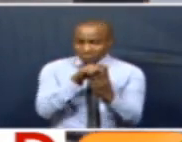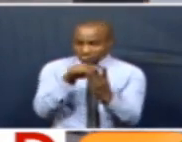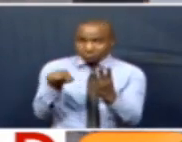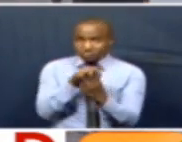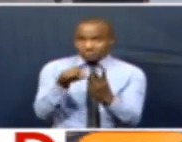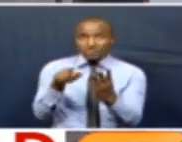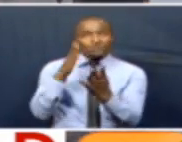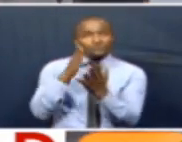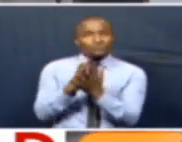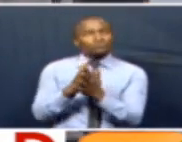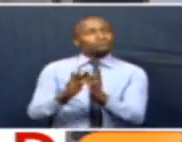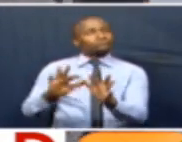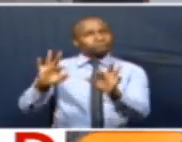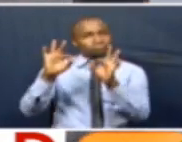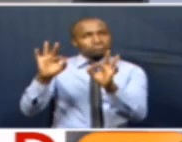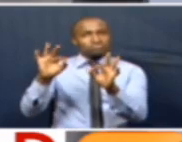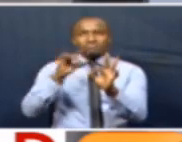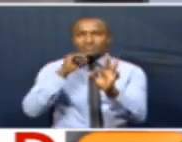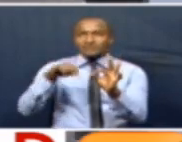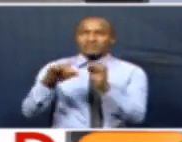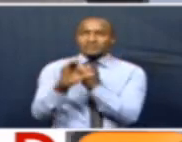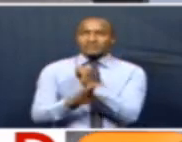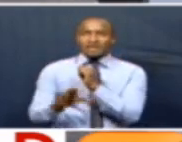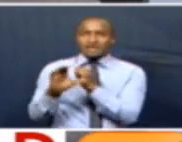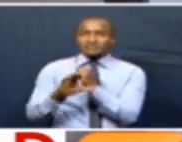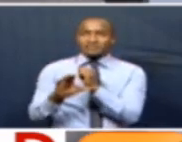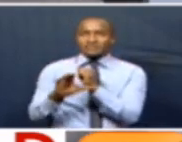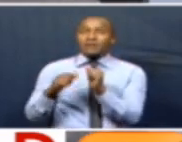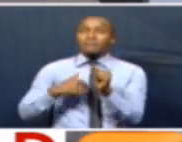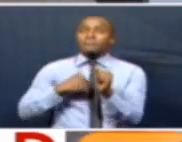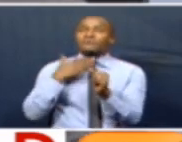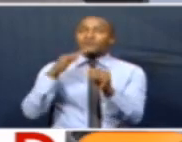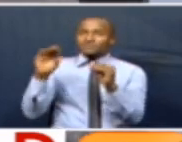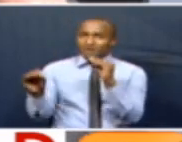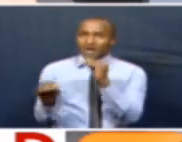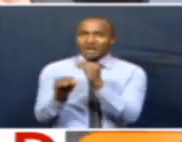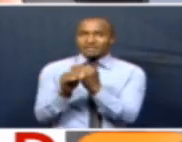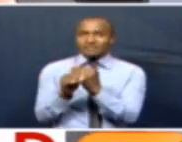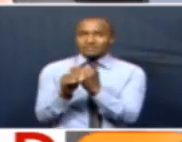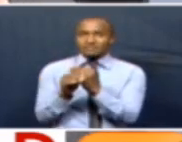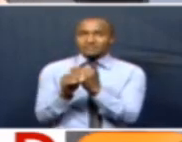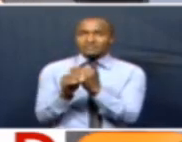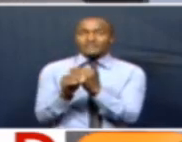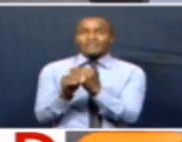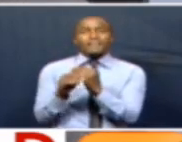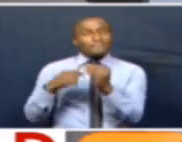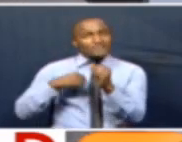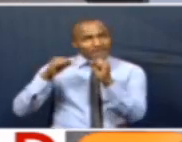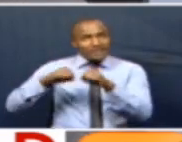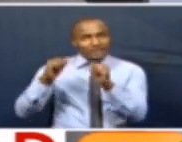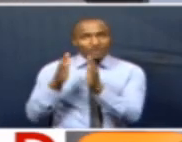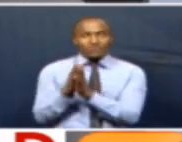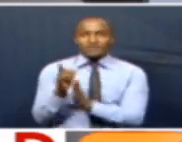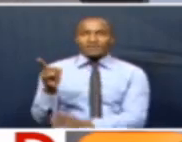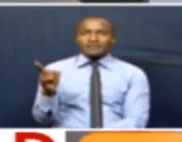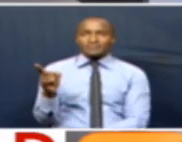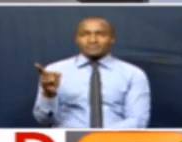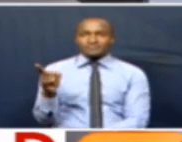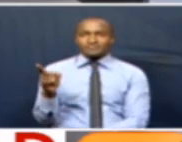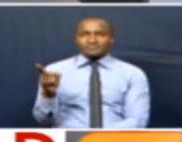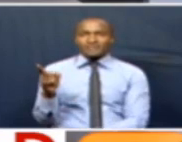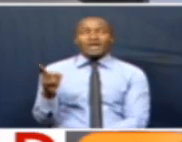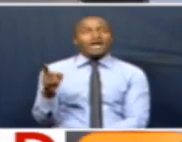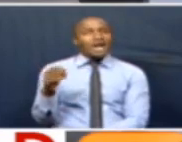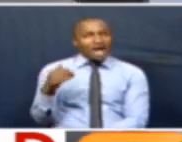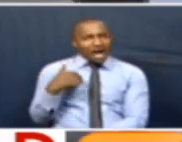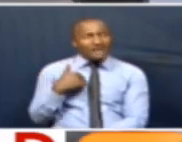are great men in this country. What I want to say is this. I agree with him that there is a lot that we are